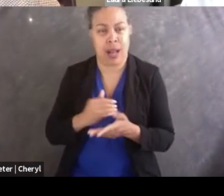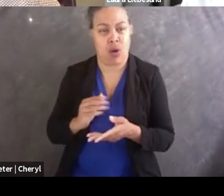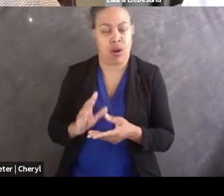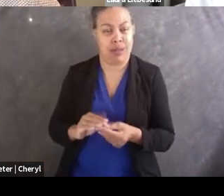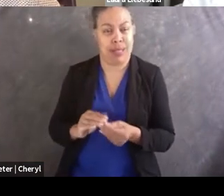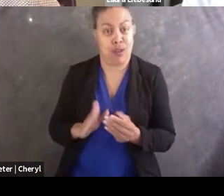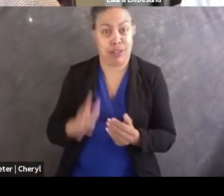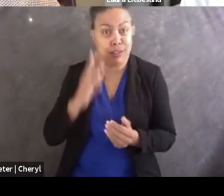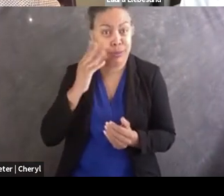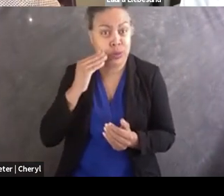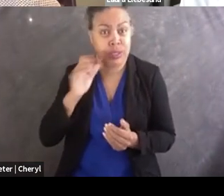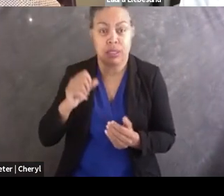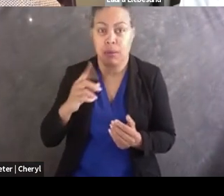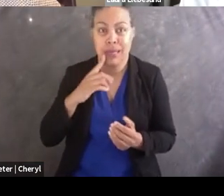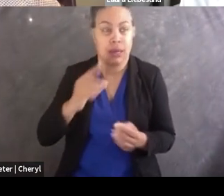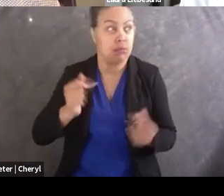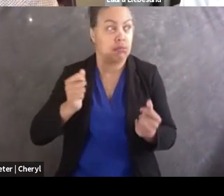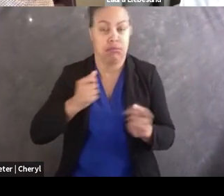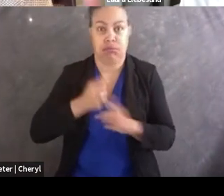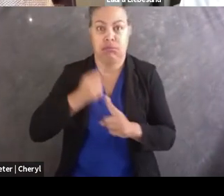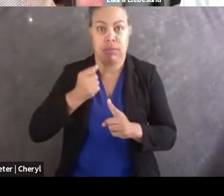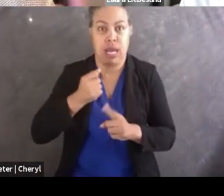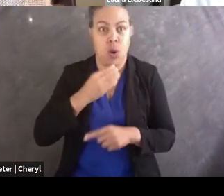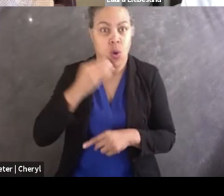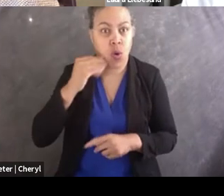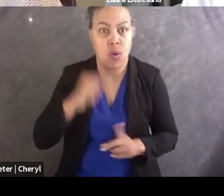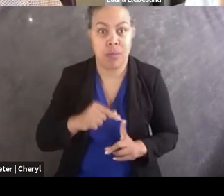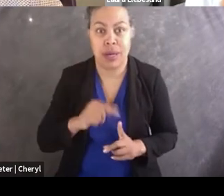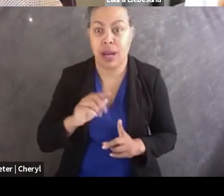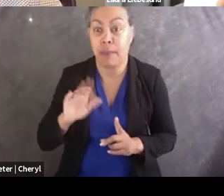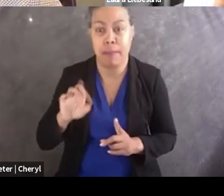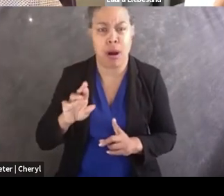they were at home. It was not legal to have their bars open.